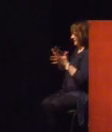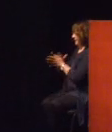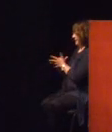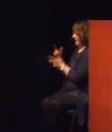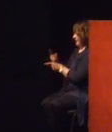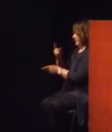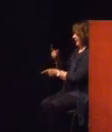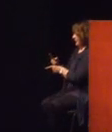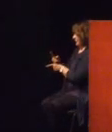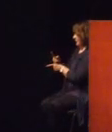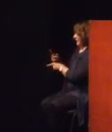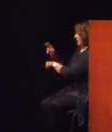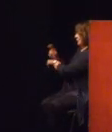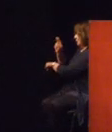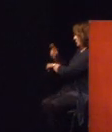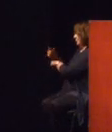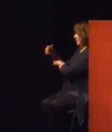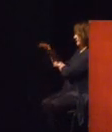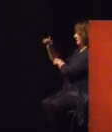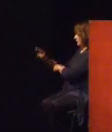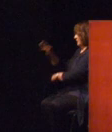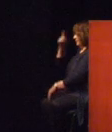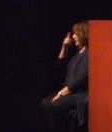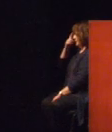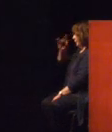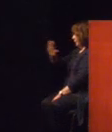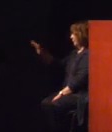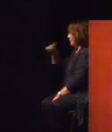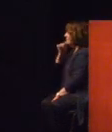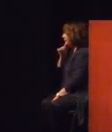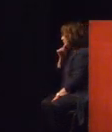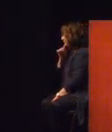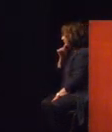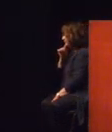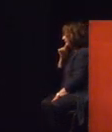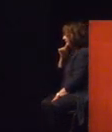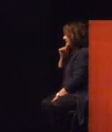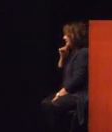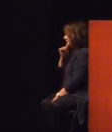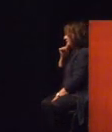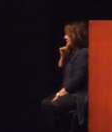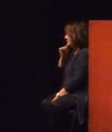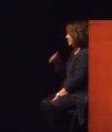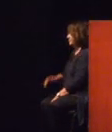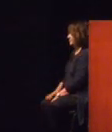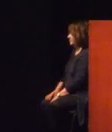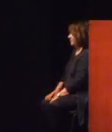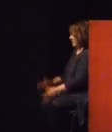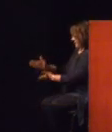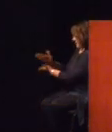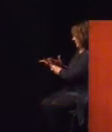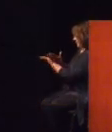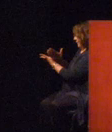regularly use the gym for your patience. Learned that part of the crew that